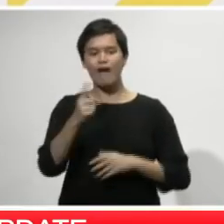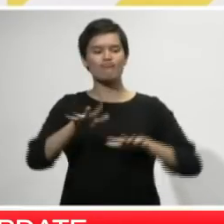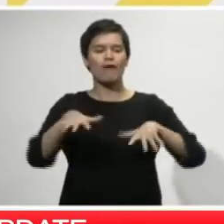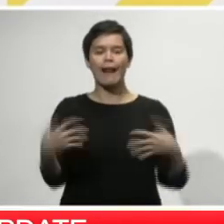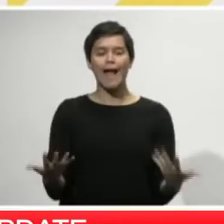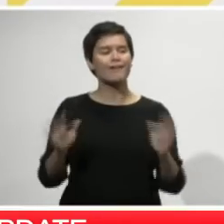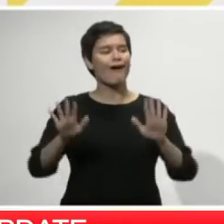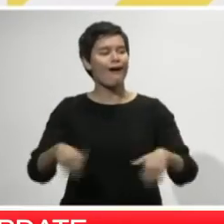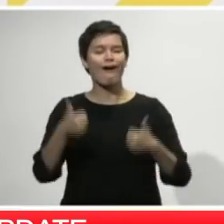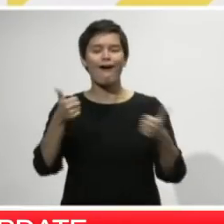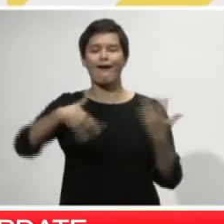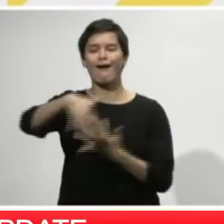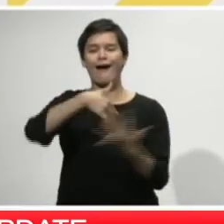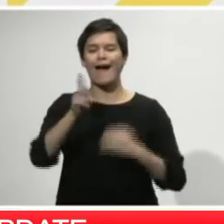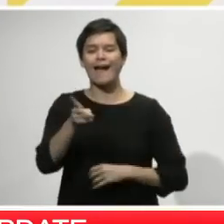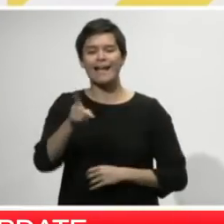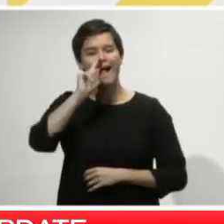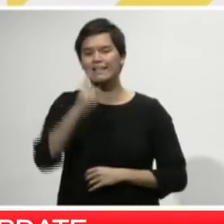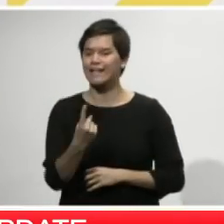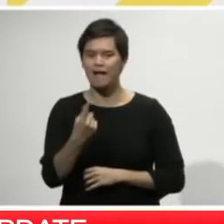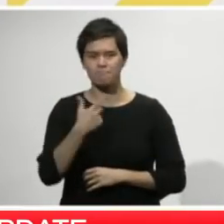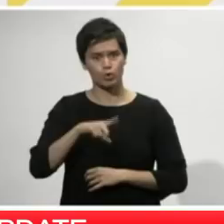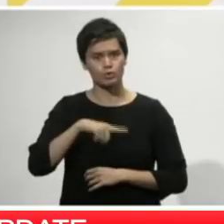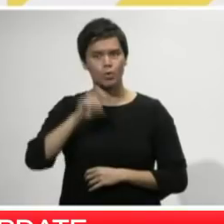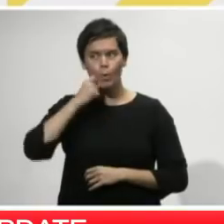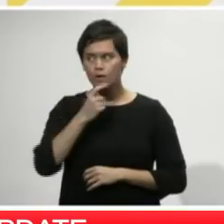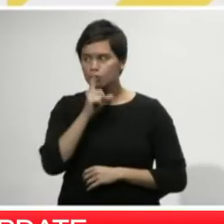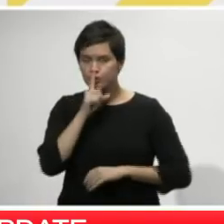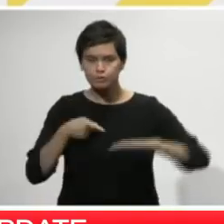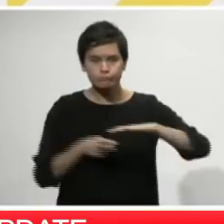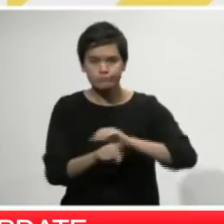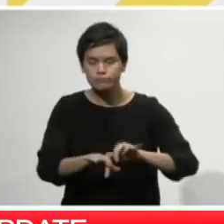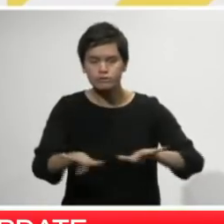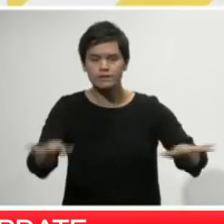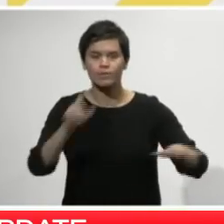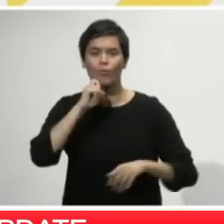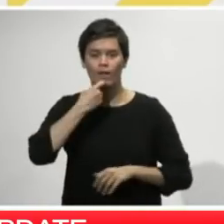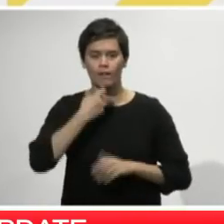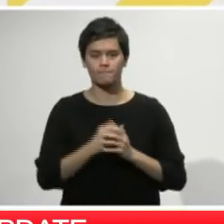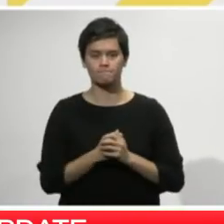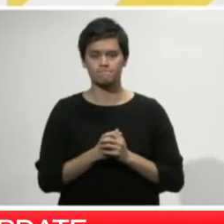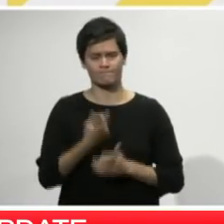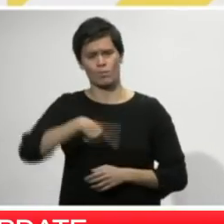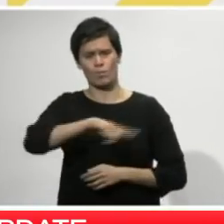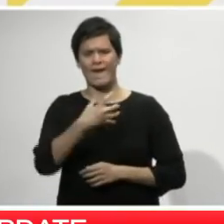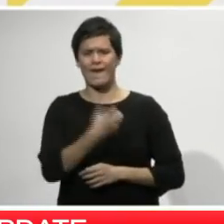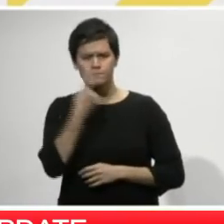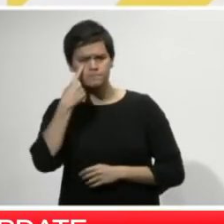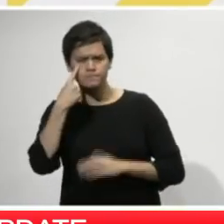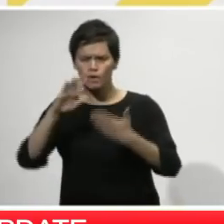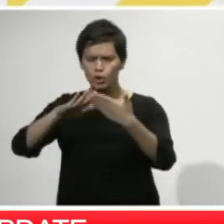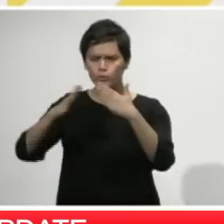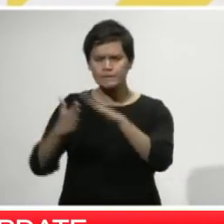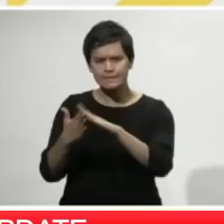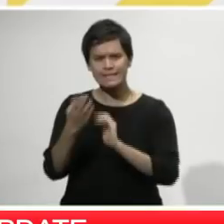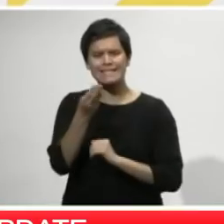a silent spread. I think we only need to look at some of the clusters of cases that we have in our community to know